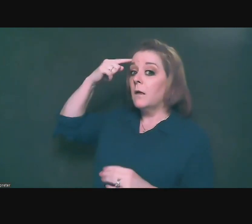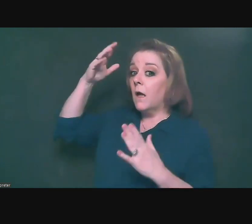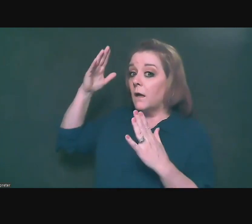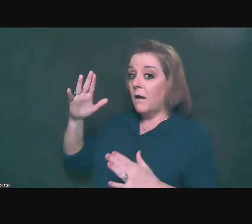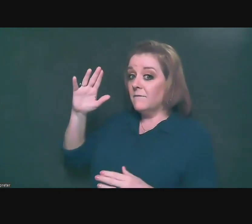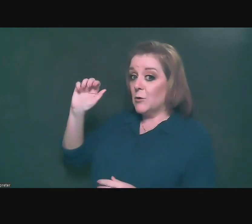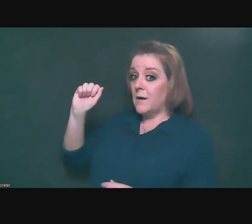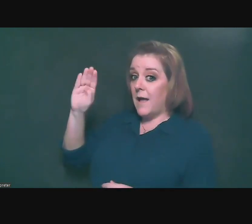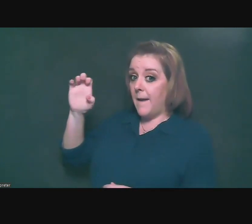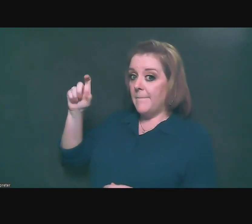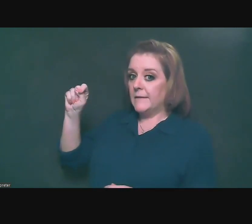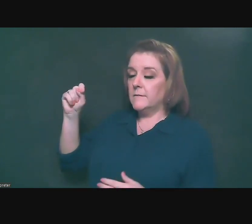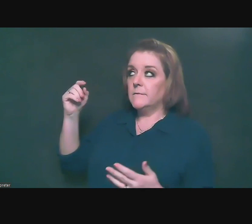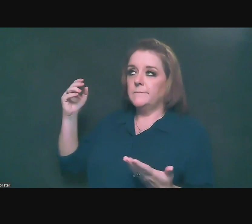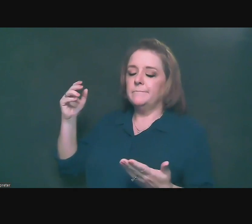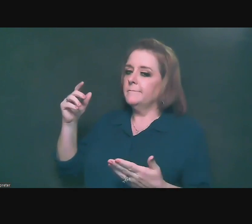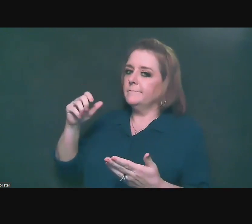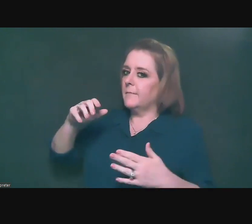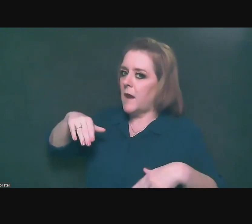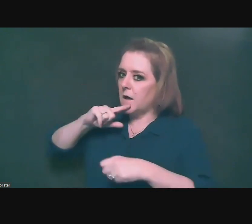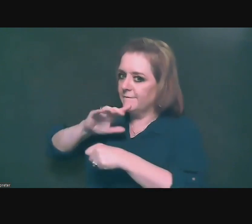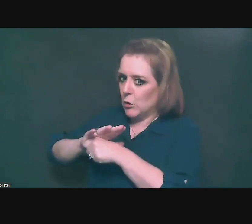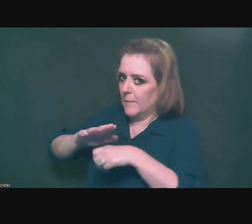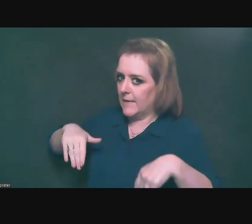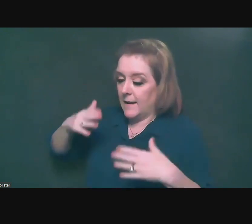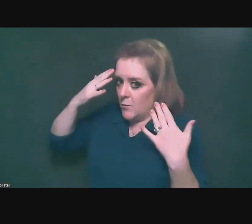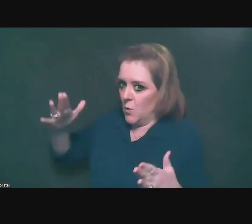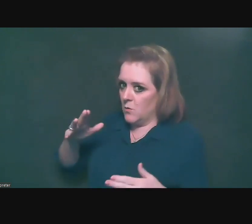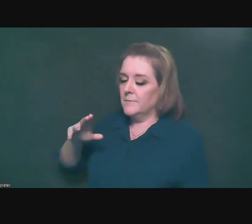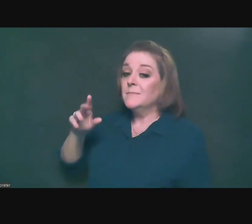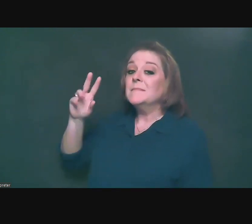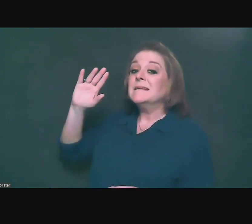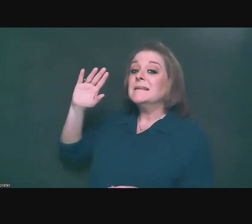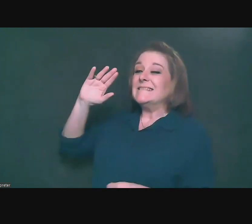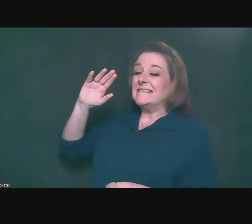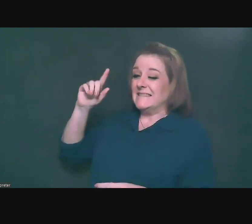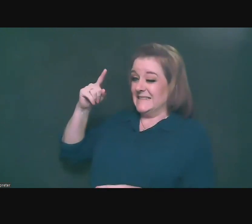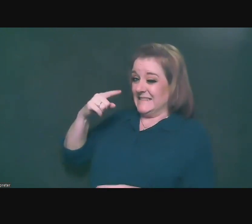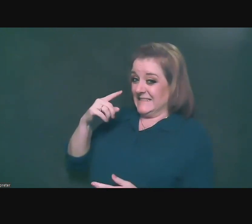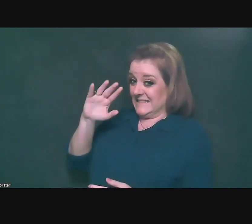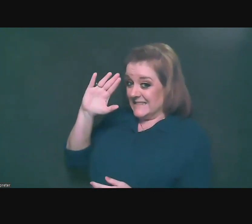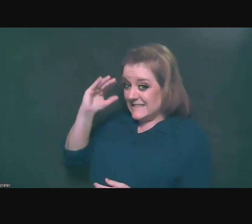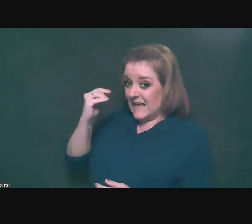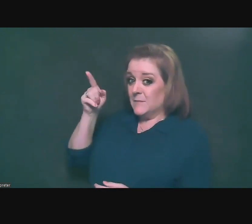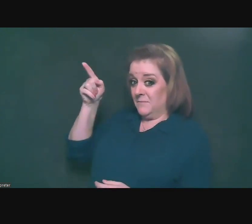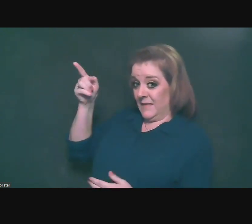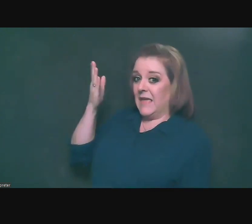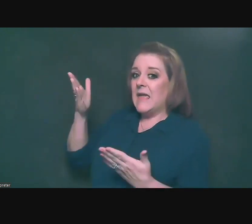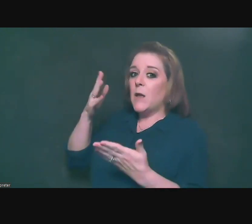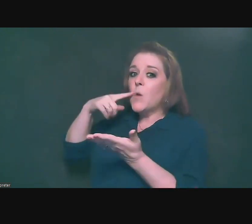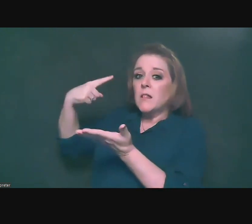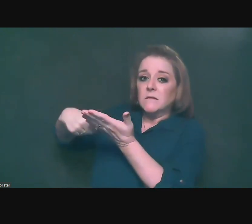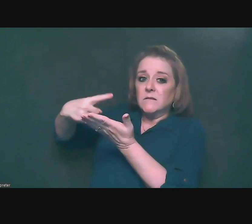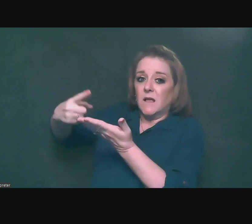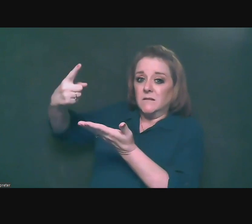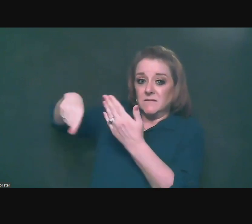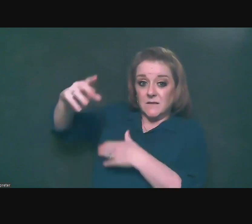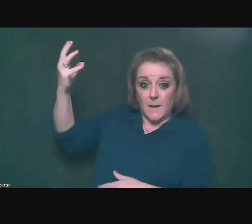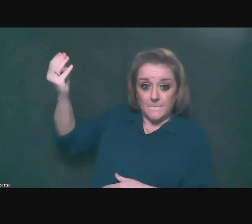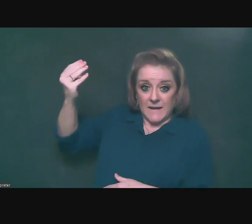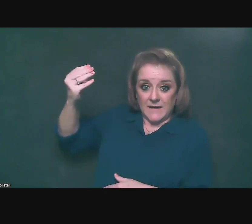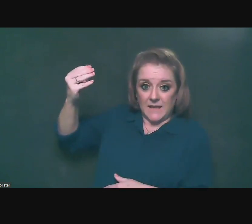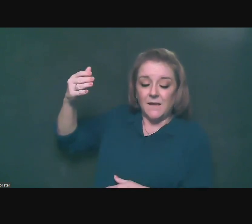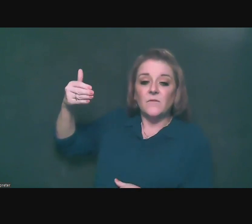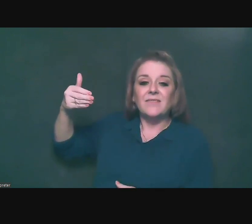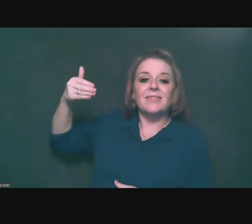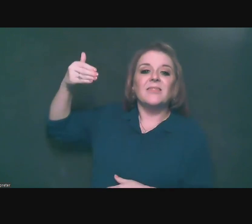it's not been confirmed yet to my knowledge, but that he will be speaking on Monday about the next step in